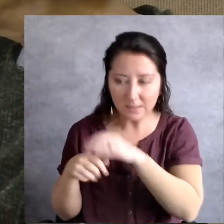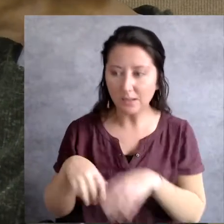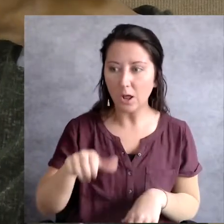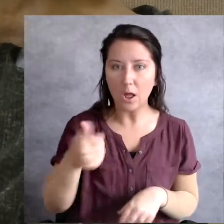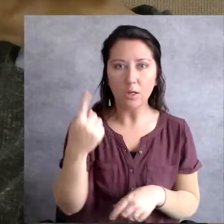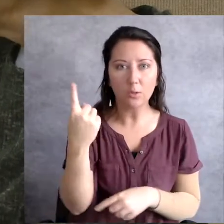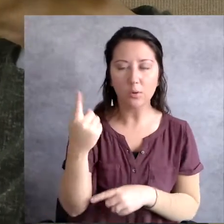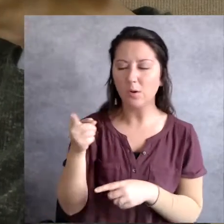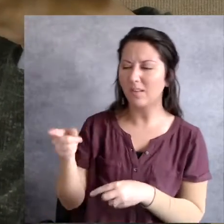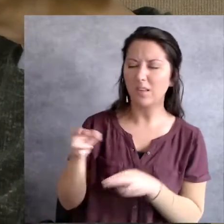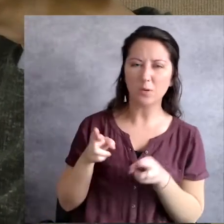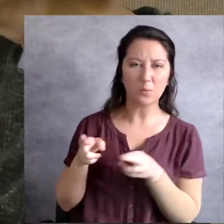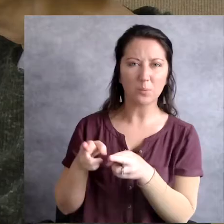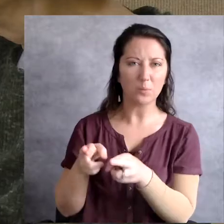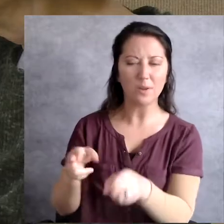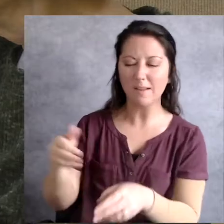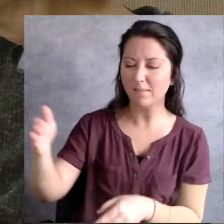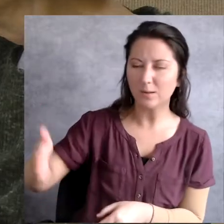muddy riverbank.